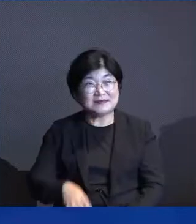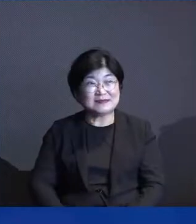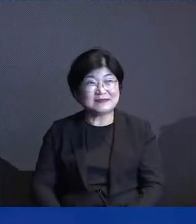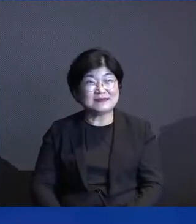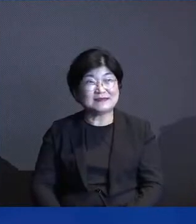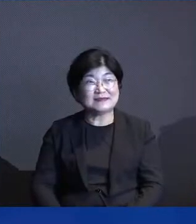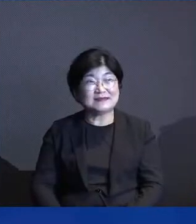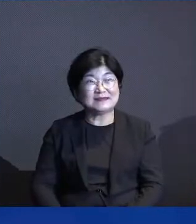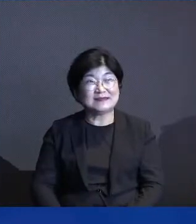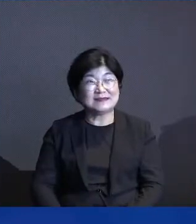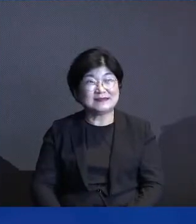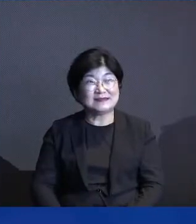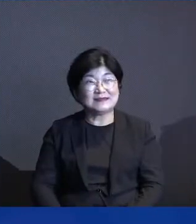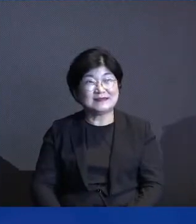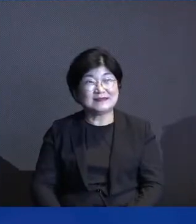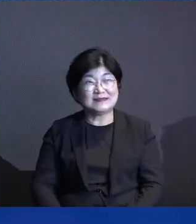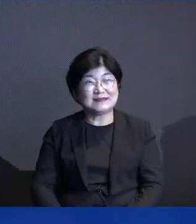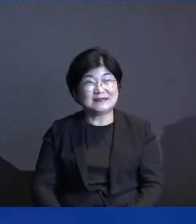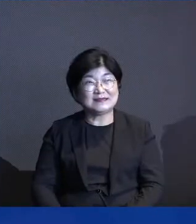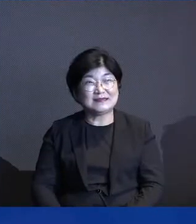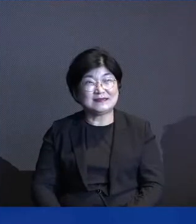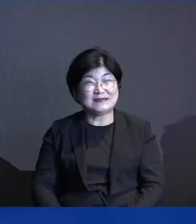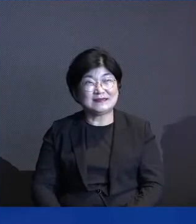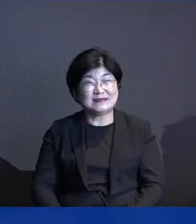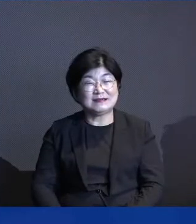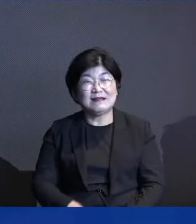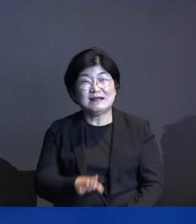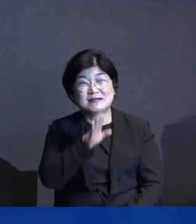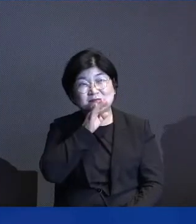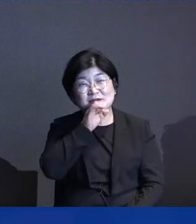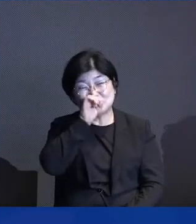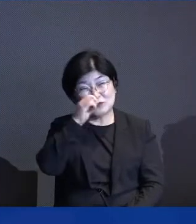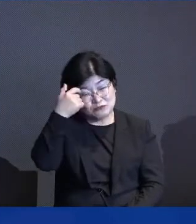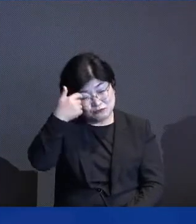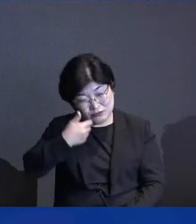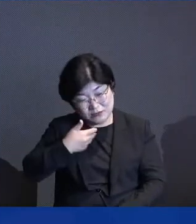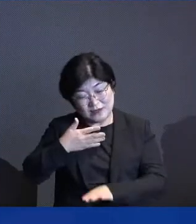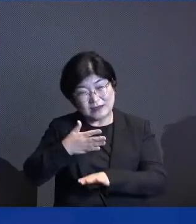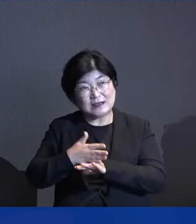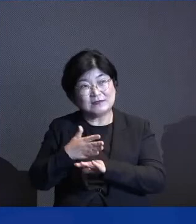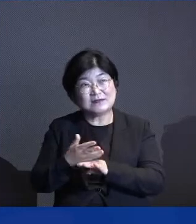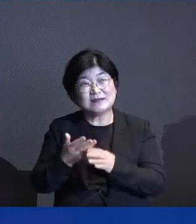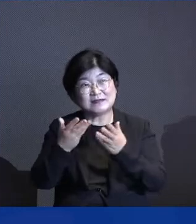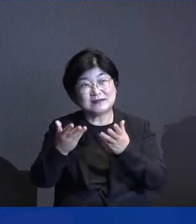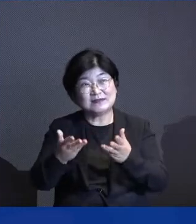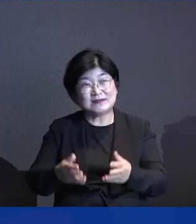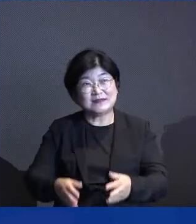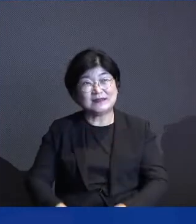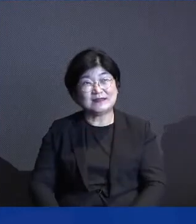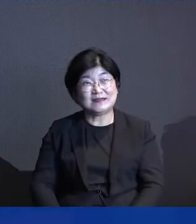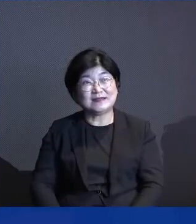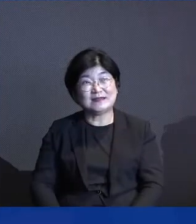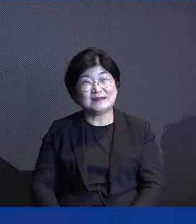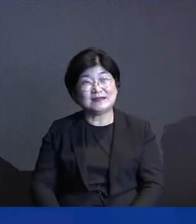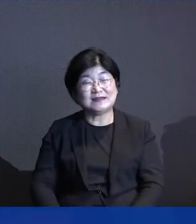Okay, thank you for the excellent questions. So just a second, let